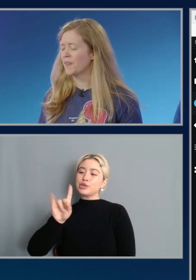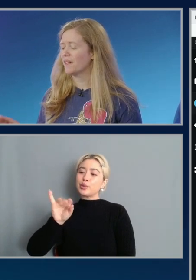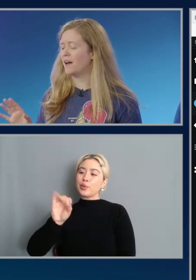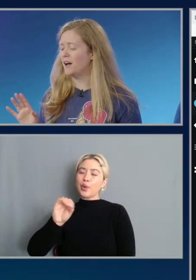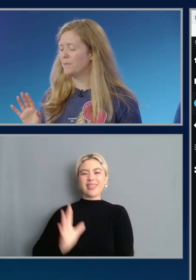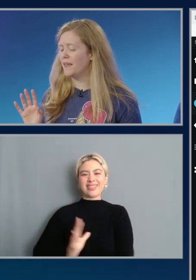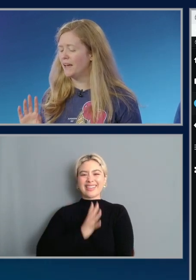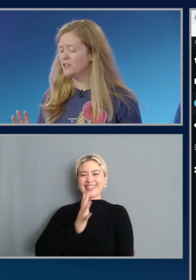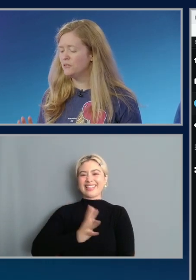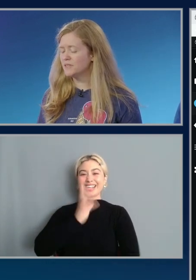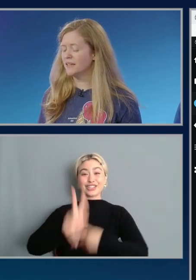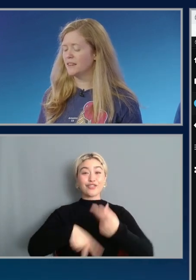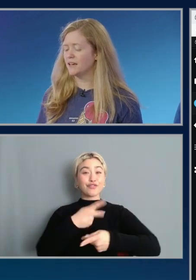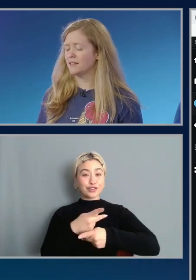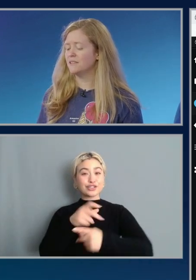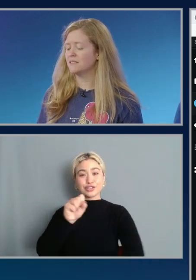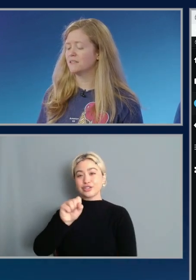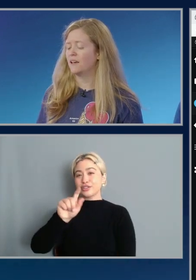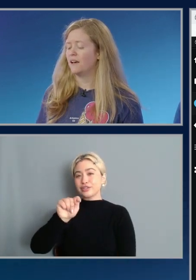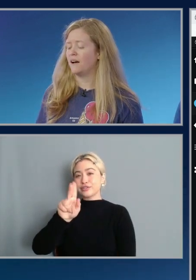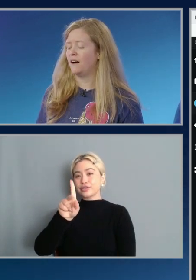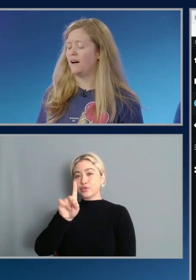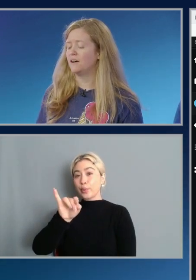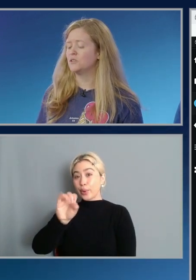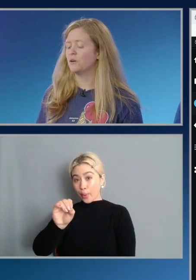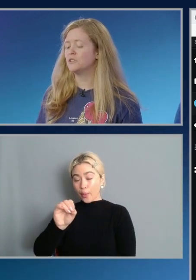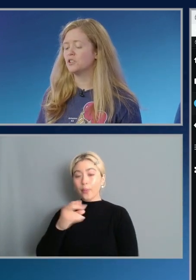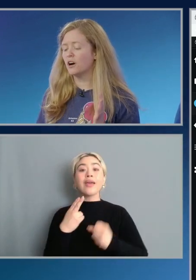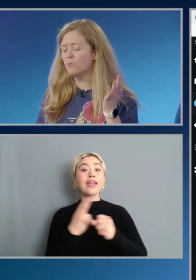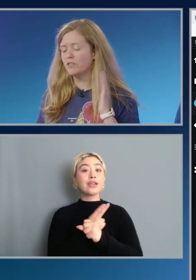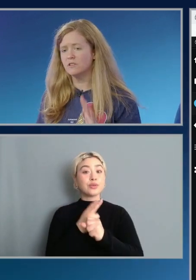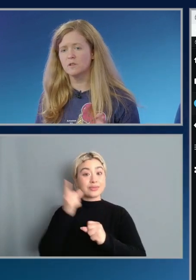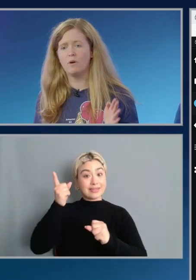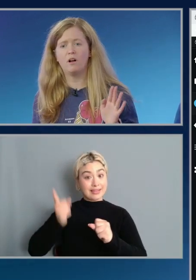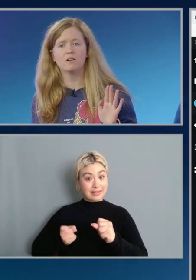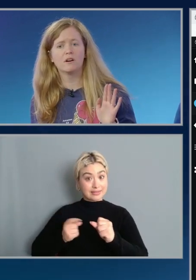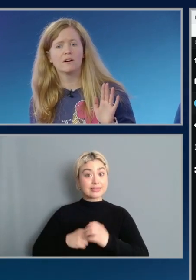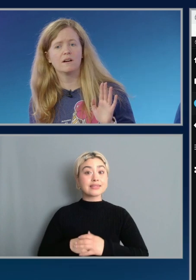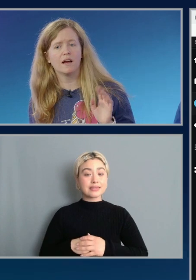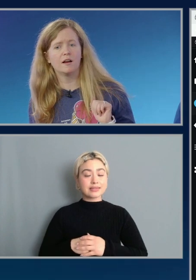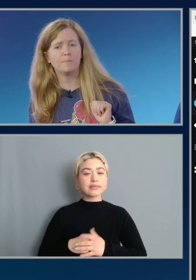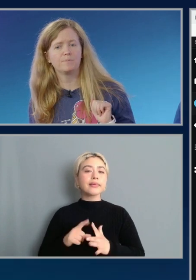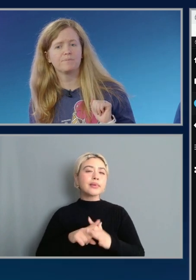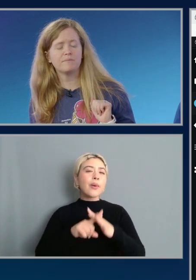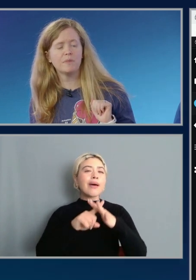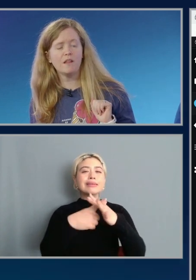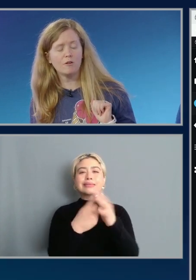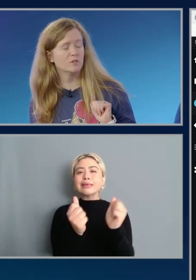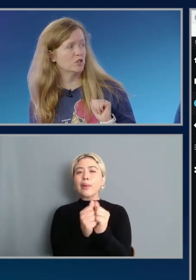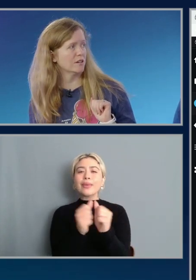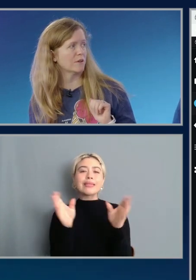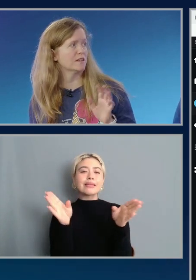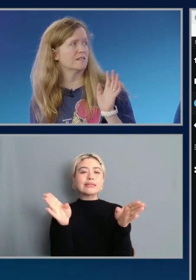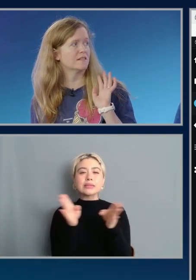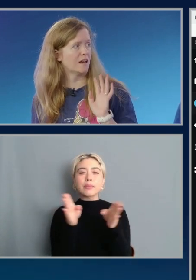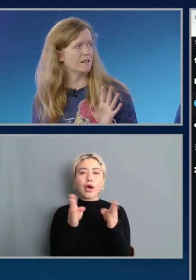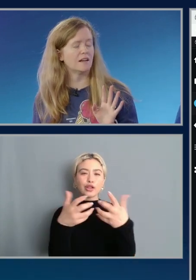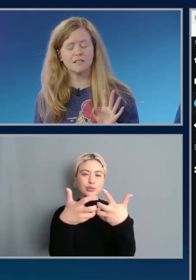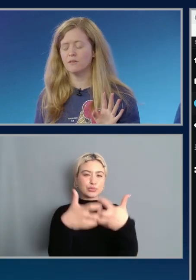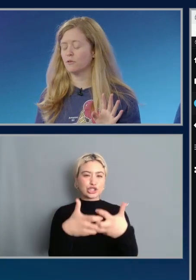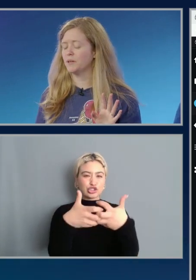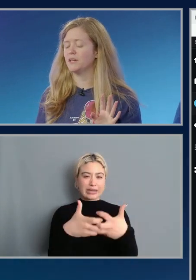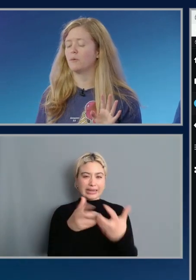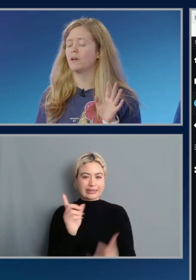Studio. And using this, so I start with a smaller machine, right? This is